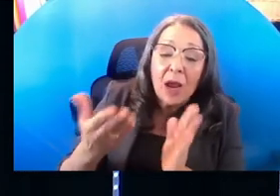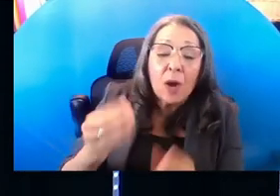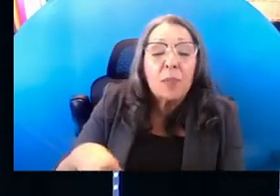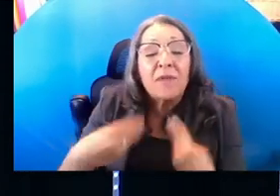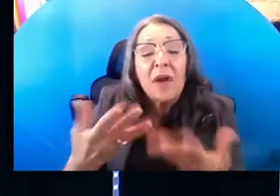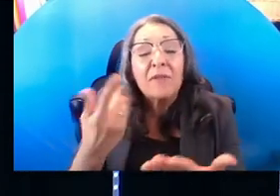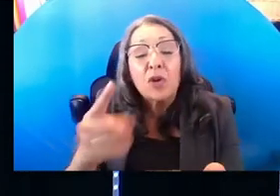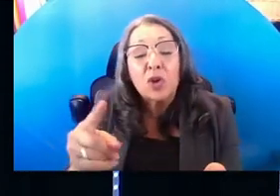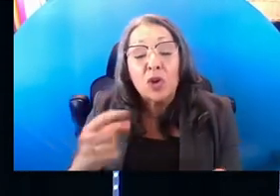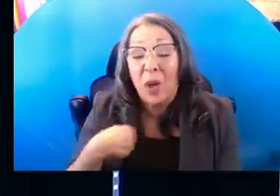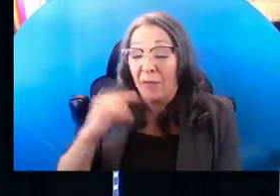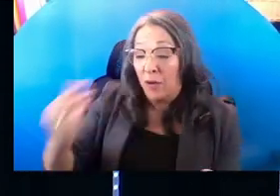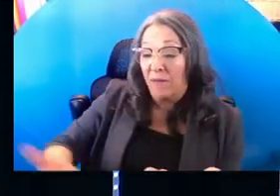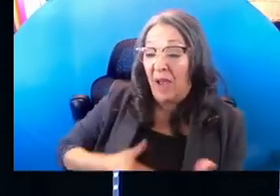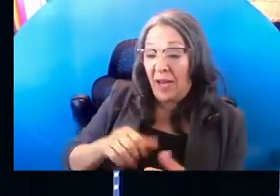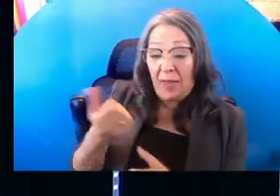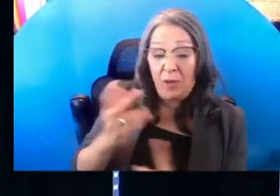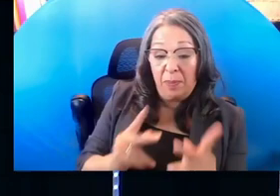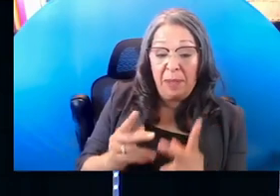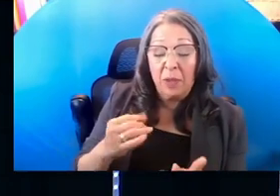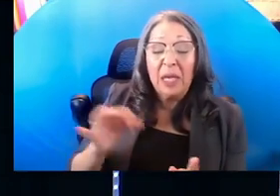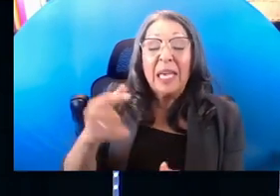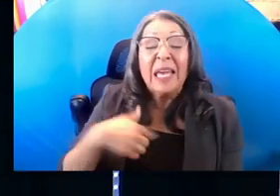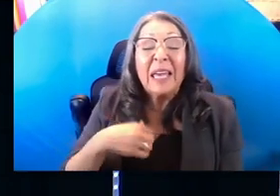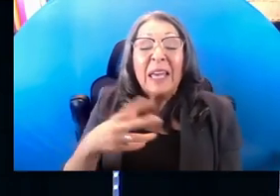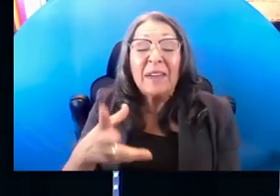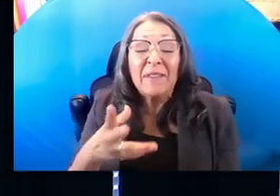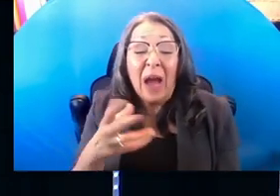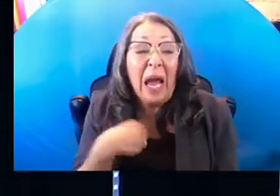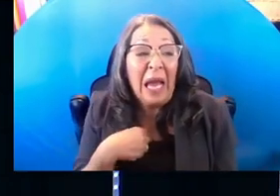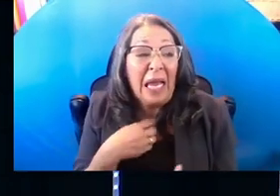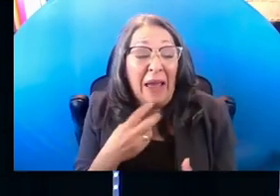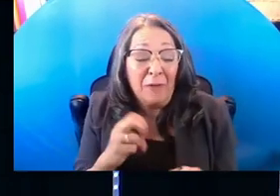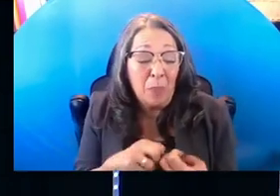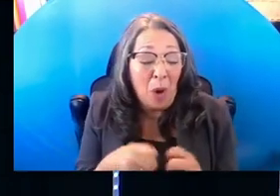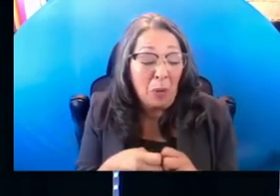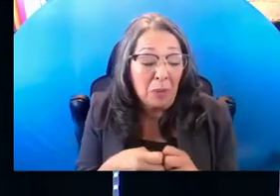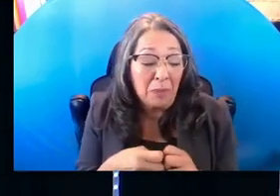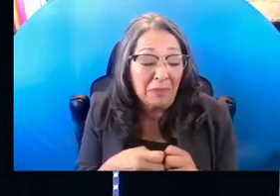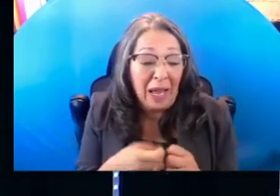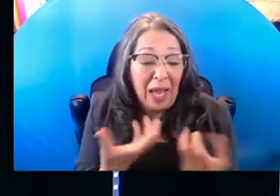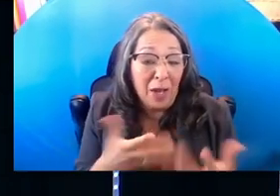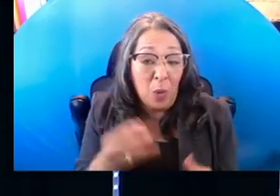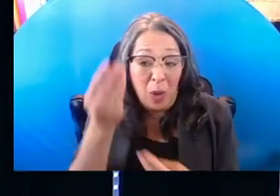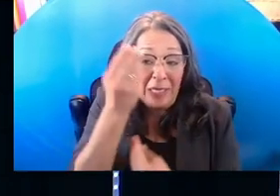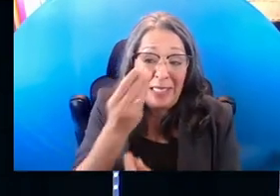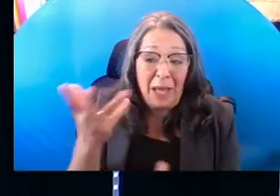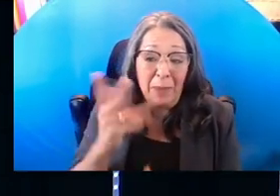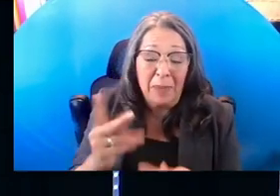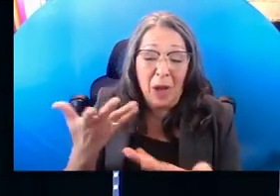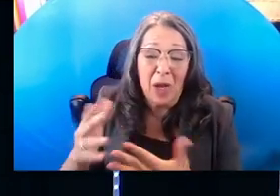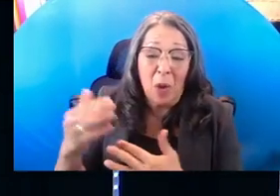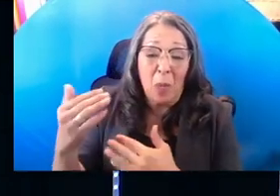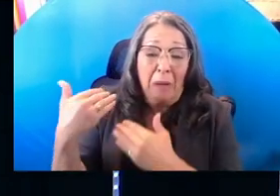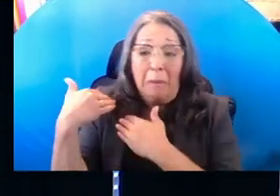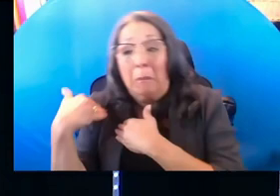people in. I know one thing I struggle with is if I'm going through something, I don't want to let people know that I'm struggling because I don't want it to be a burden to them.